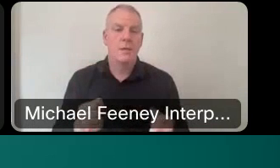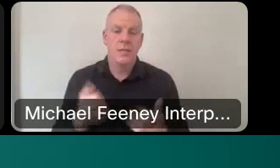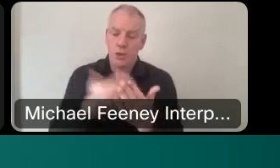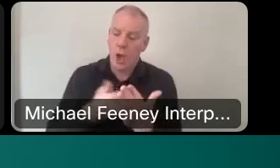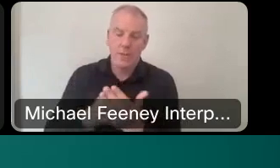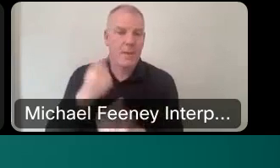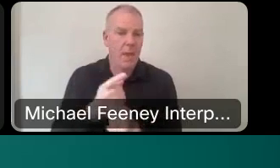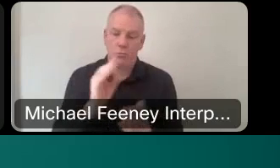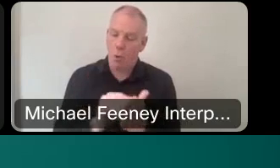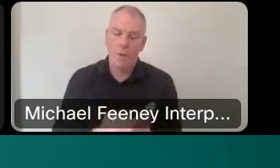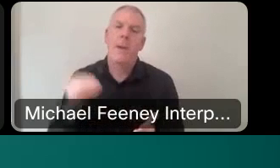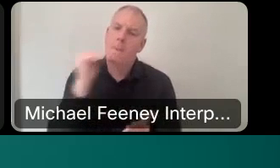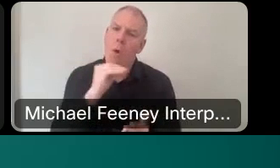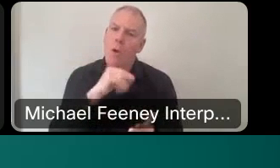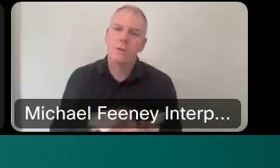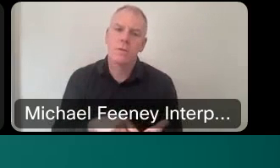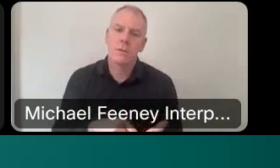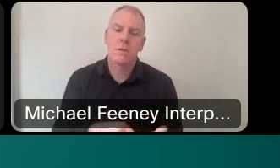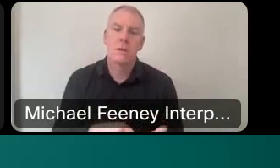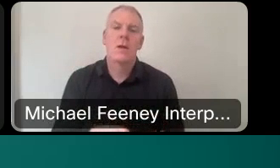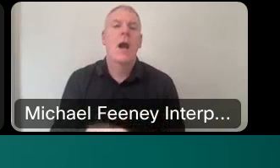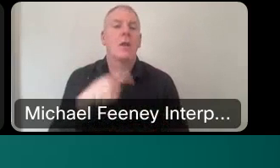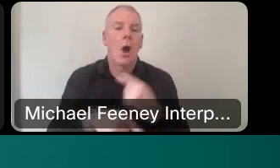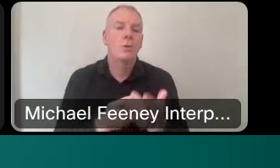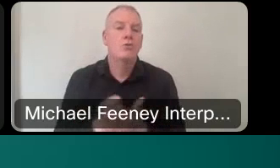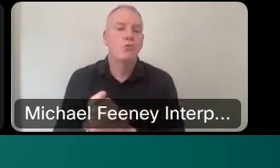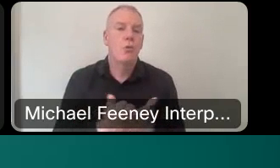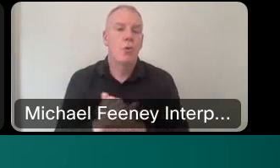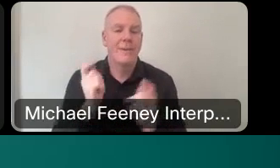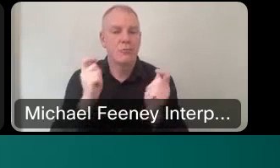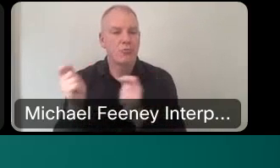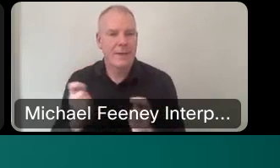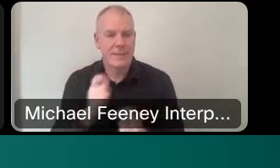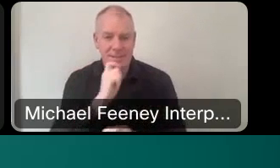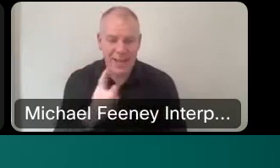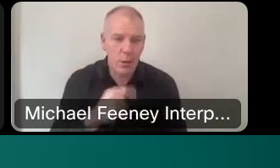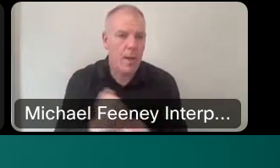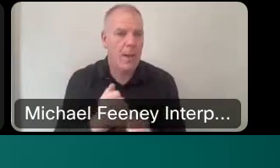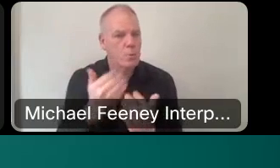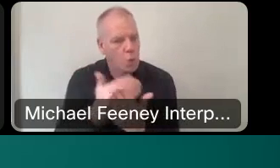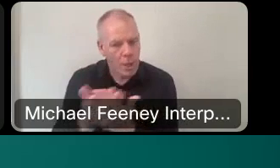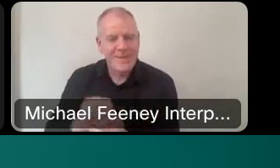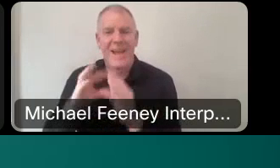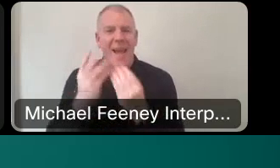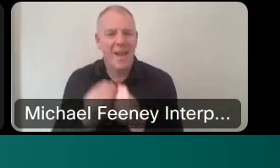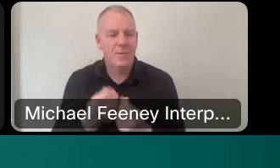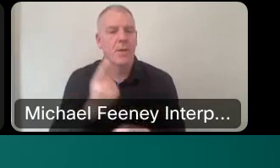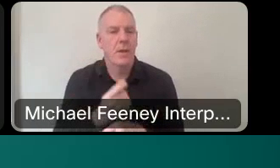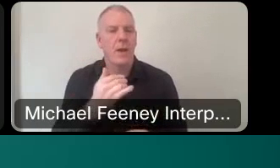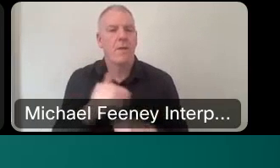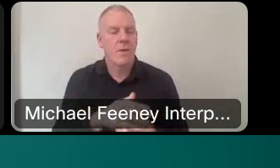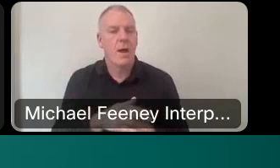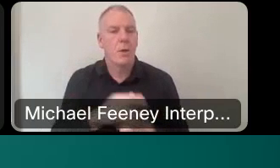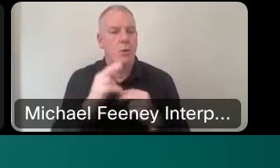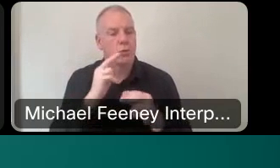critical. And we really always in our training talk about the importance of documenting open disclosure on the National Incident Management System